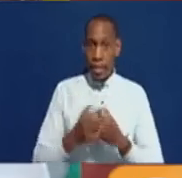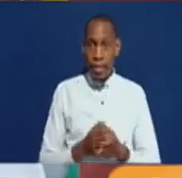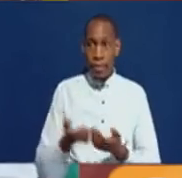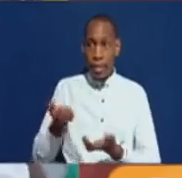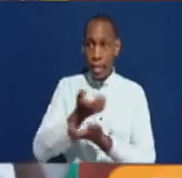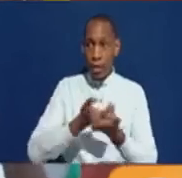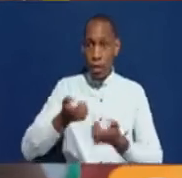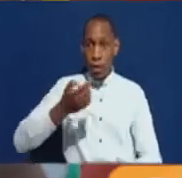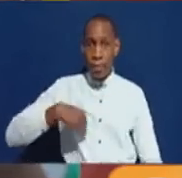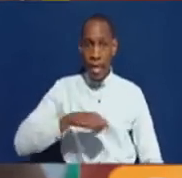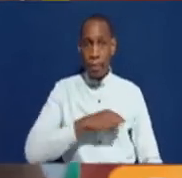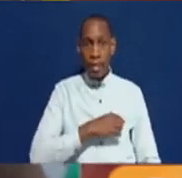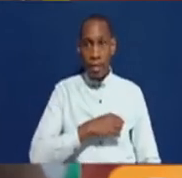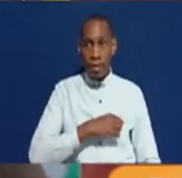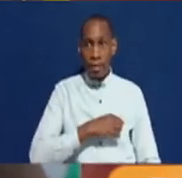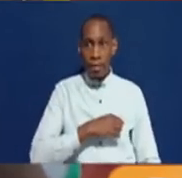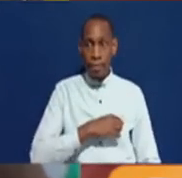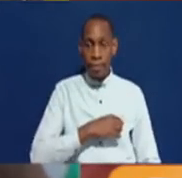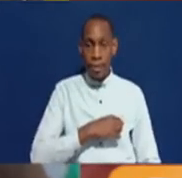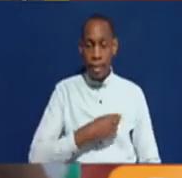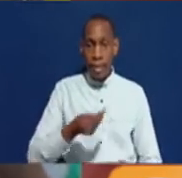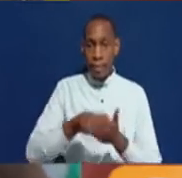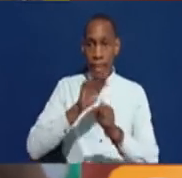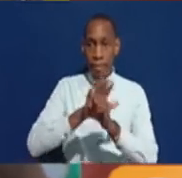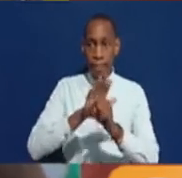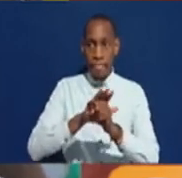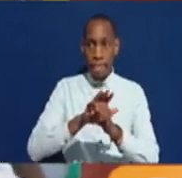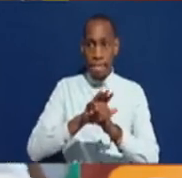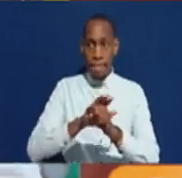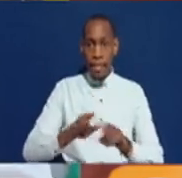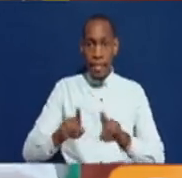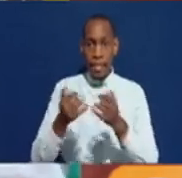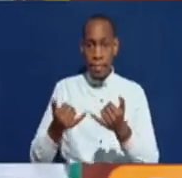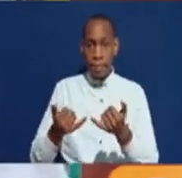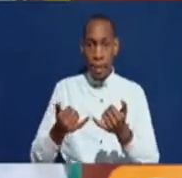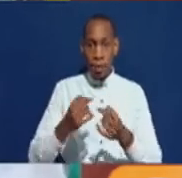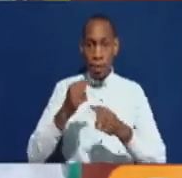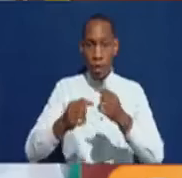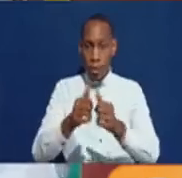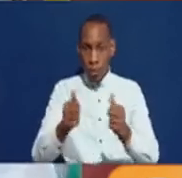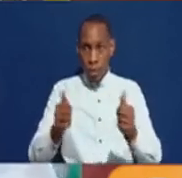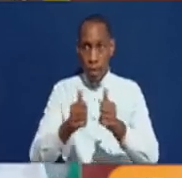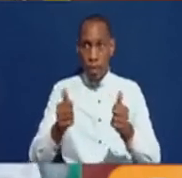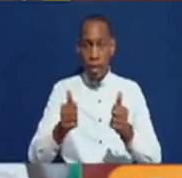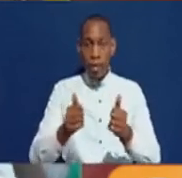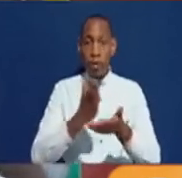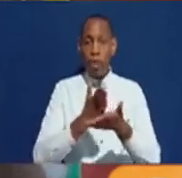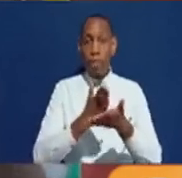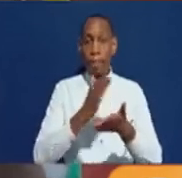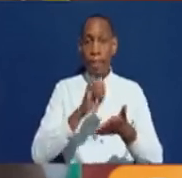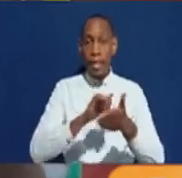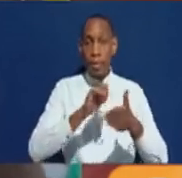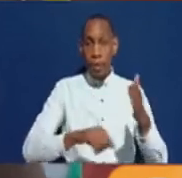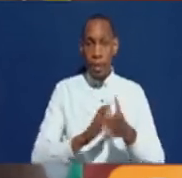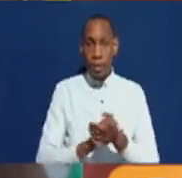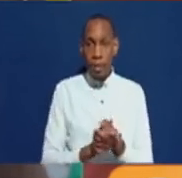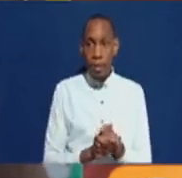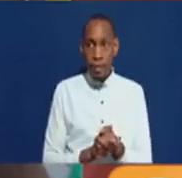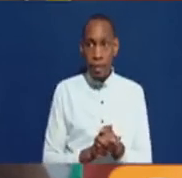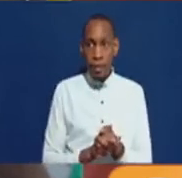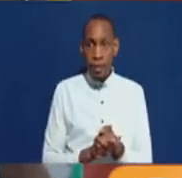economy huge amounts of money, and we are now well on the way to making sure that we invest